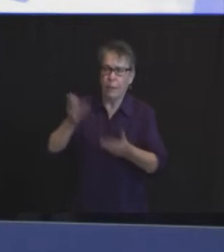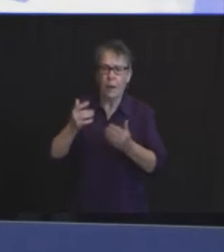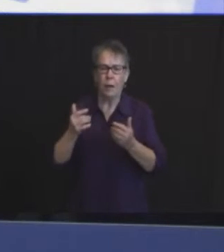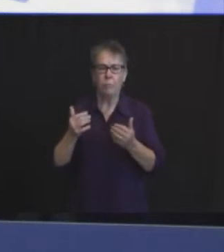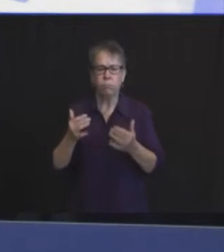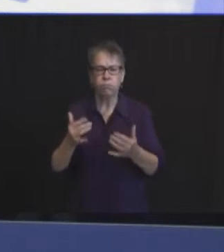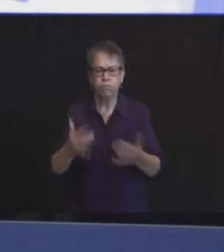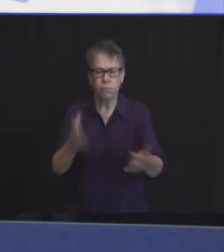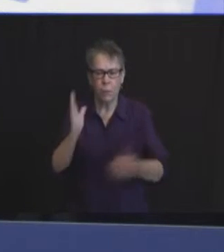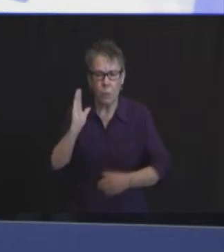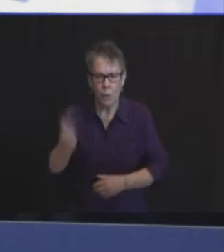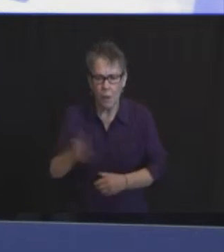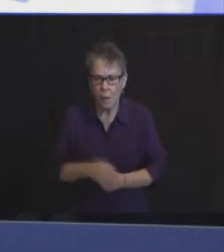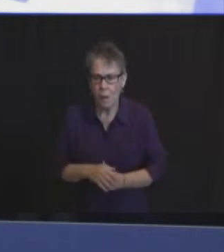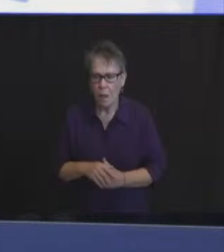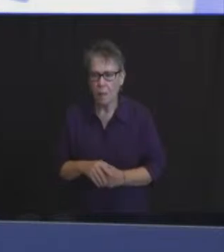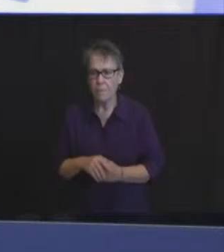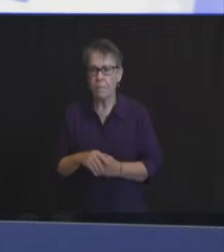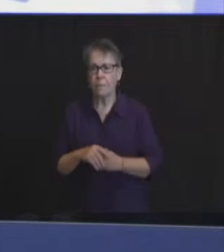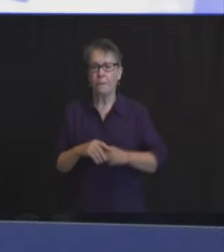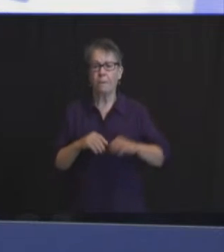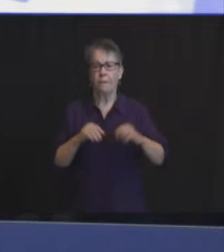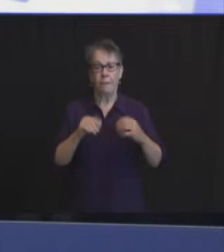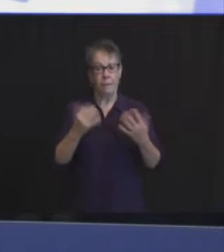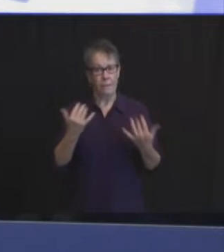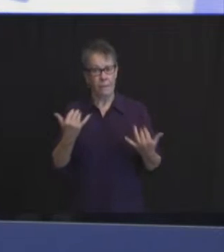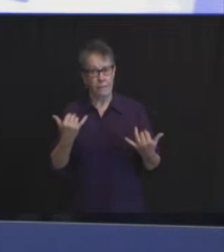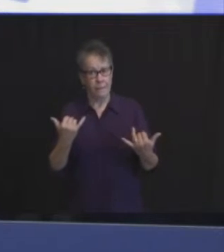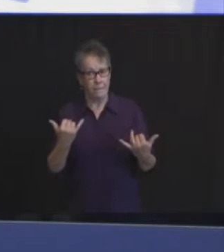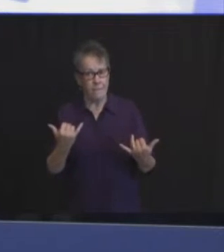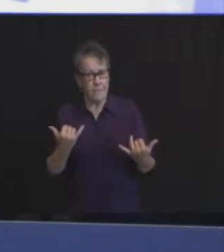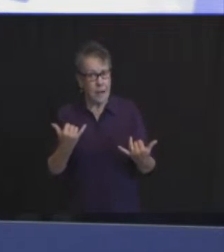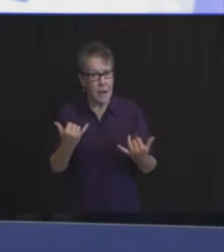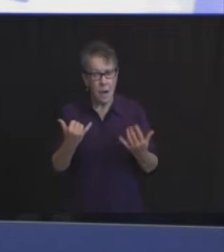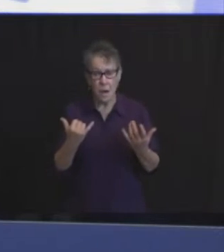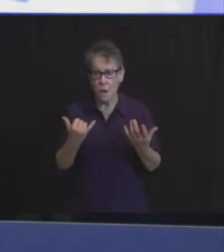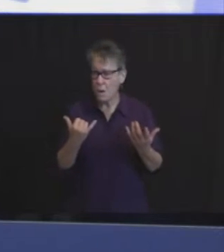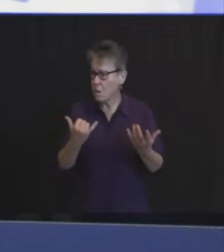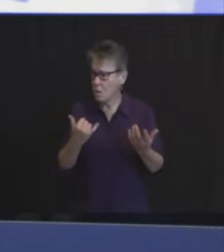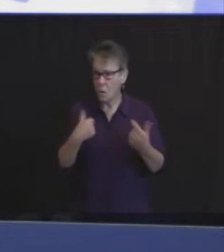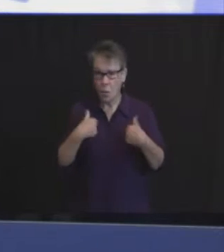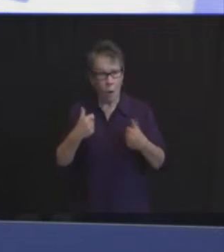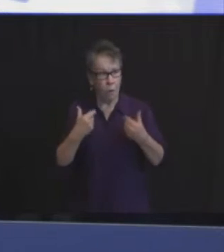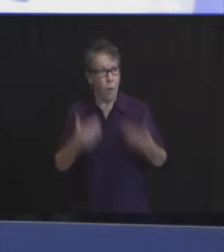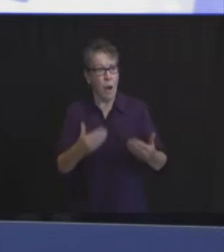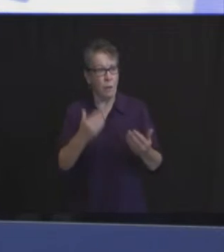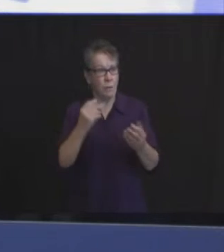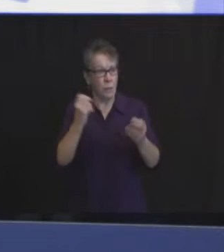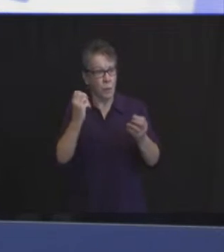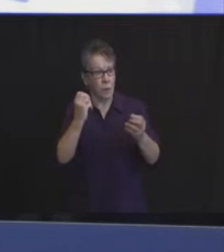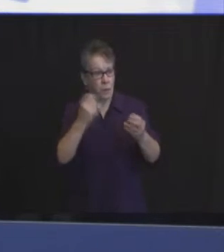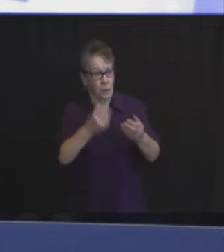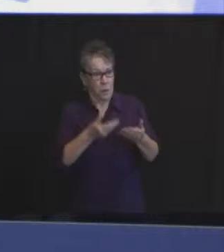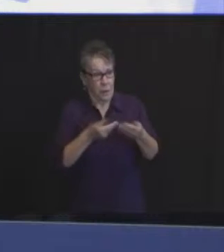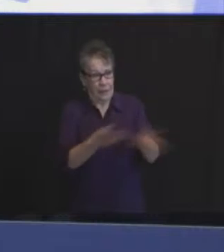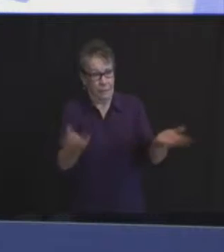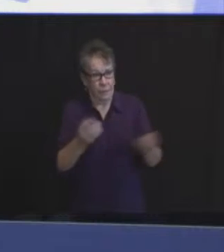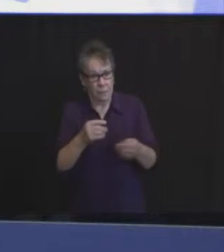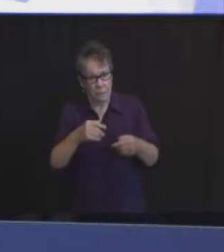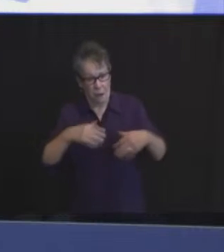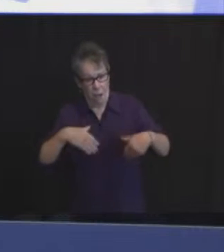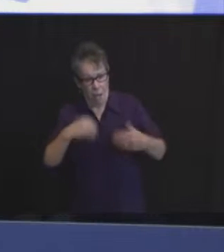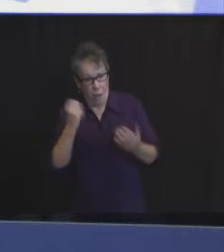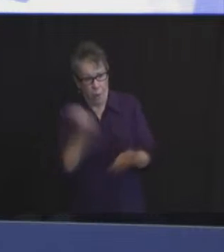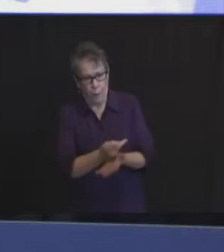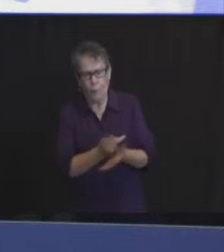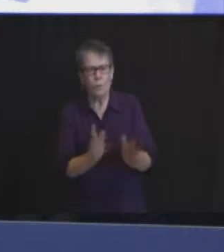eligibility, just you, just your most trustful part of you. We are excited